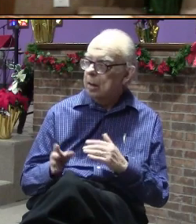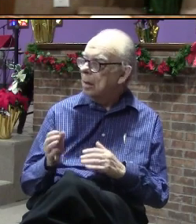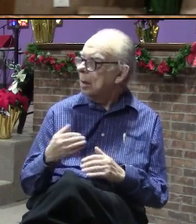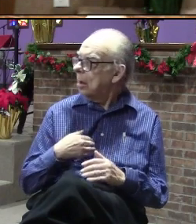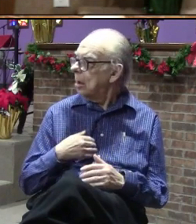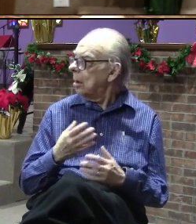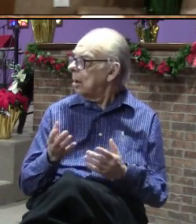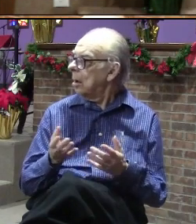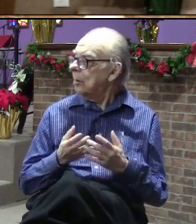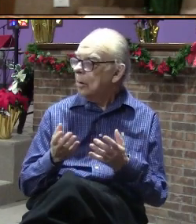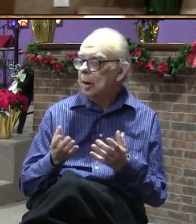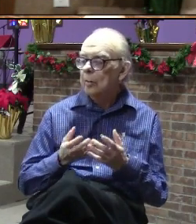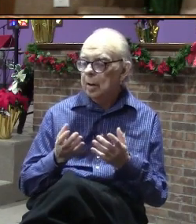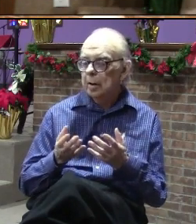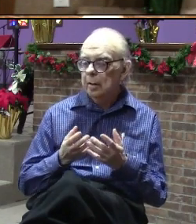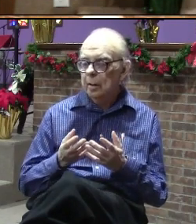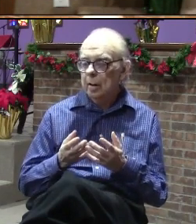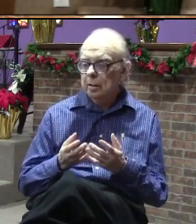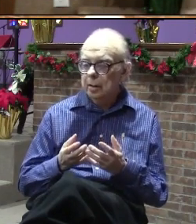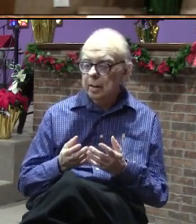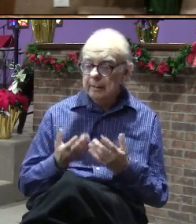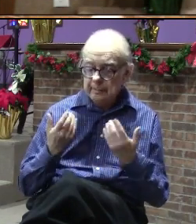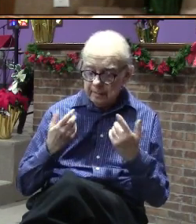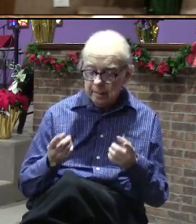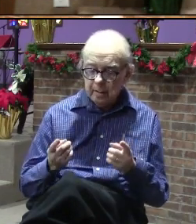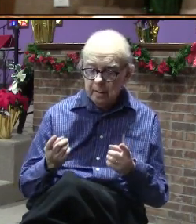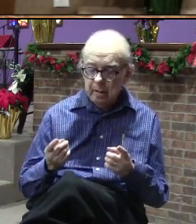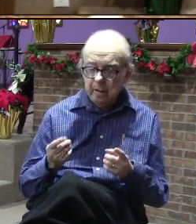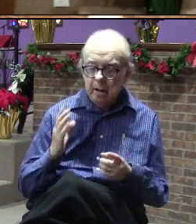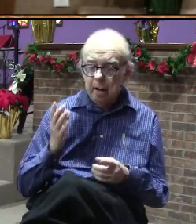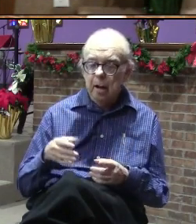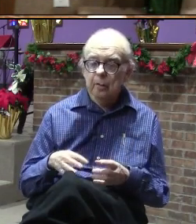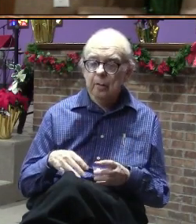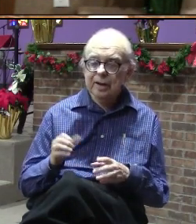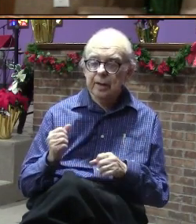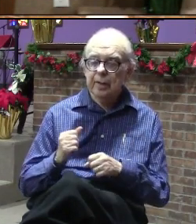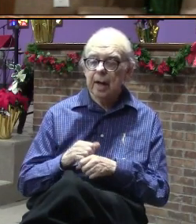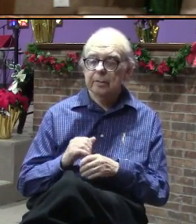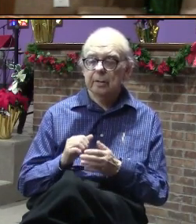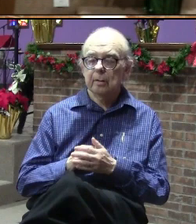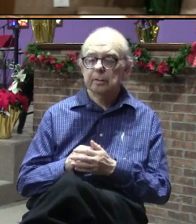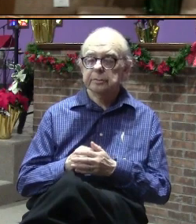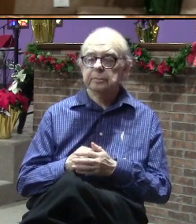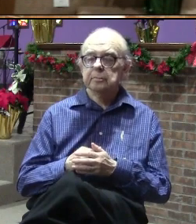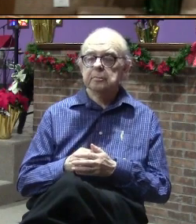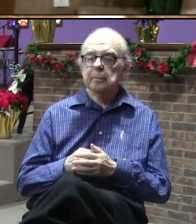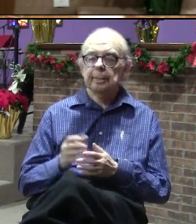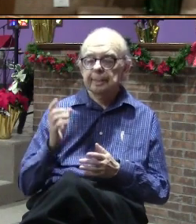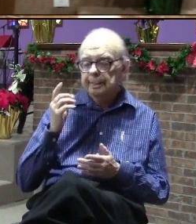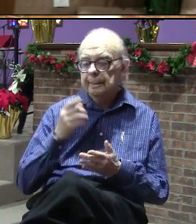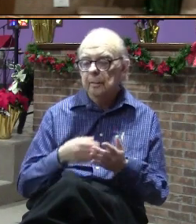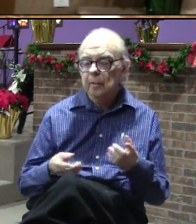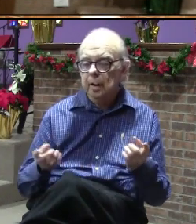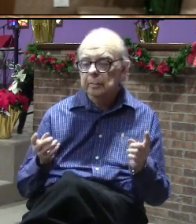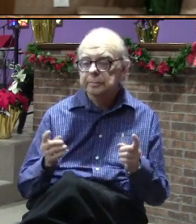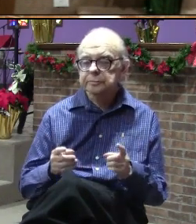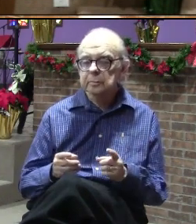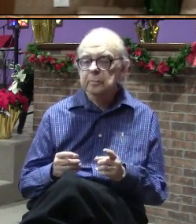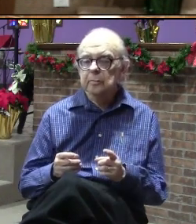been wanting and wanting and wanting, and finally, I'm gonna be able to get it. And guess what happens?